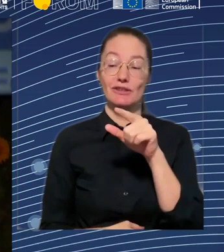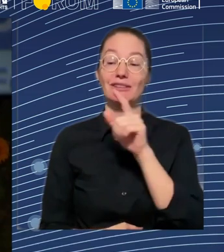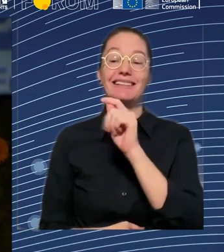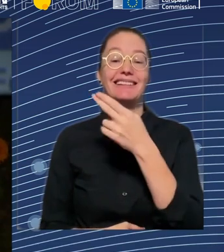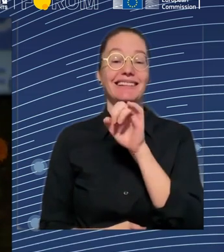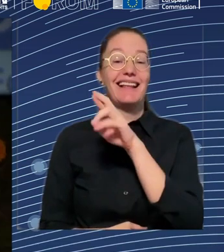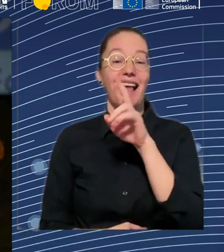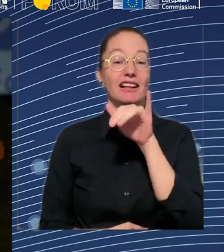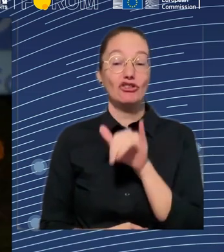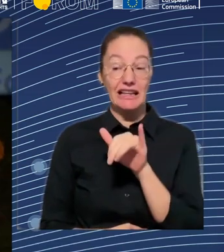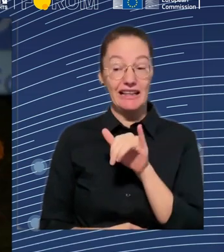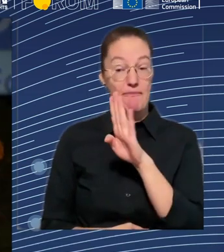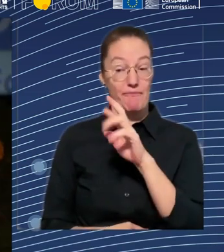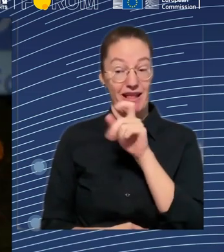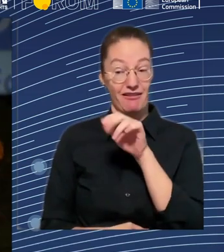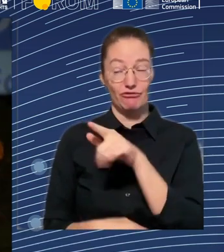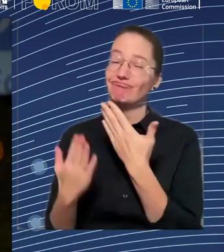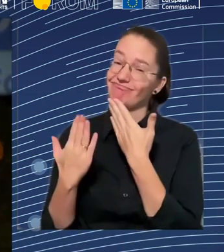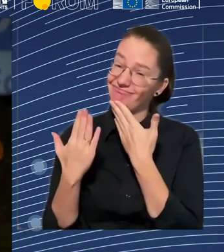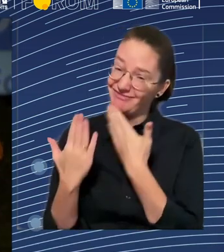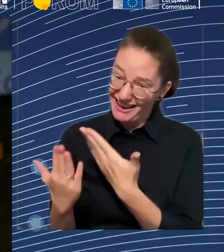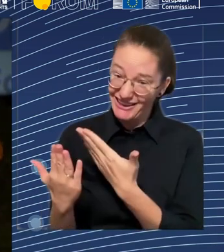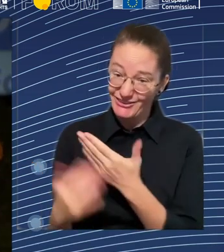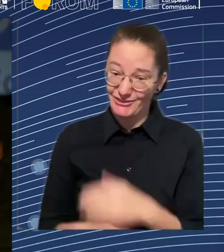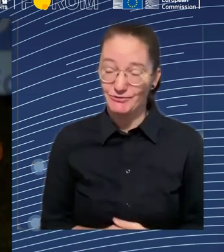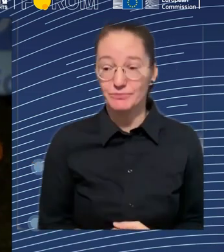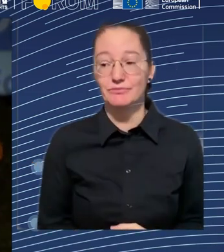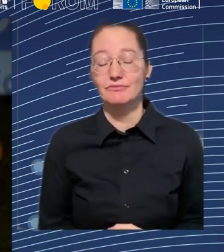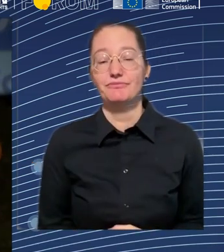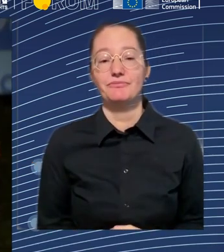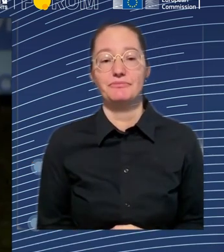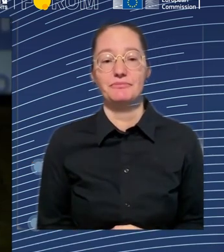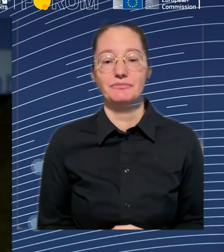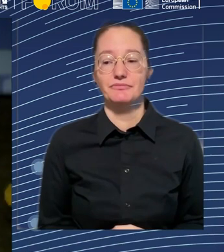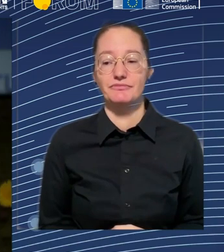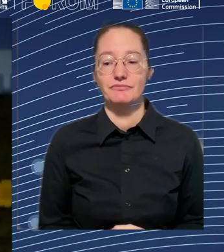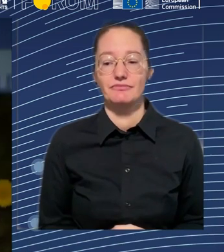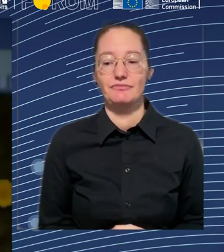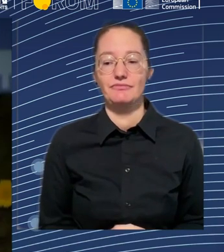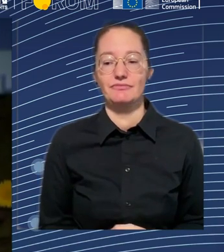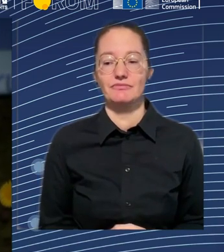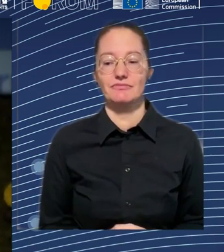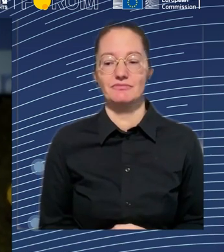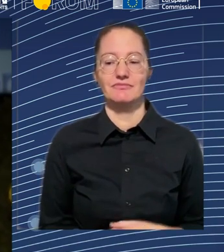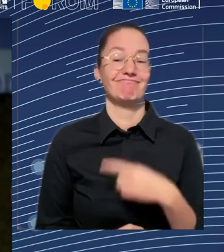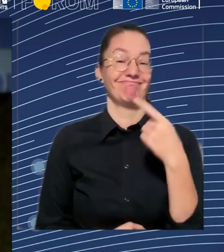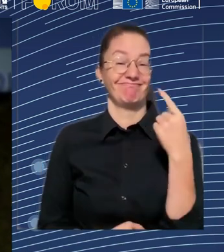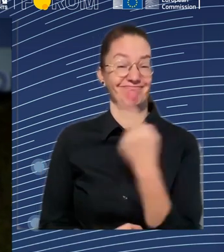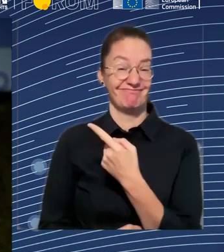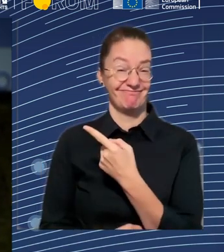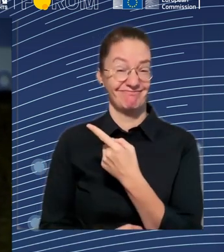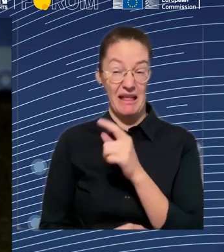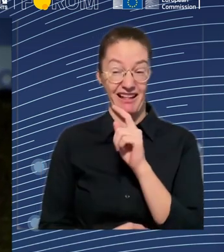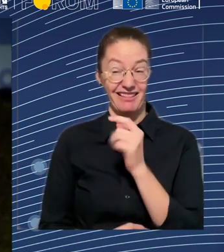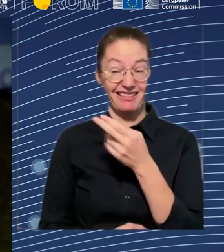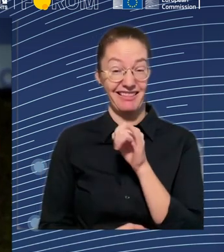After these excellent introductory remarks, we will now have our first panel, which will consider algorithmic management